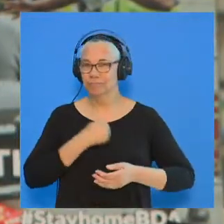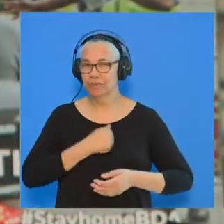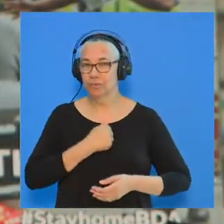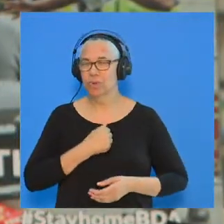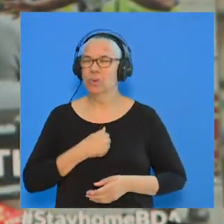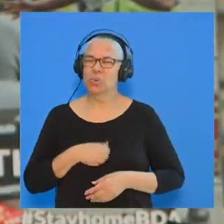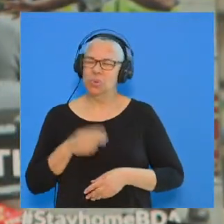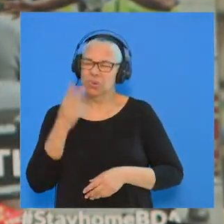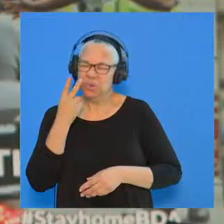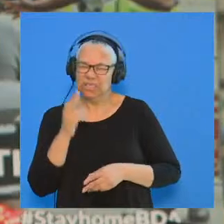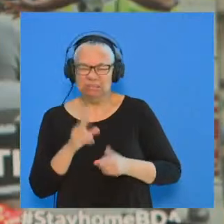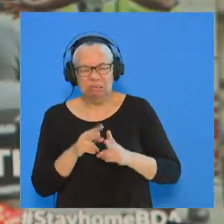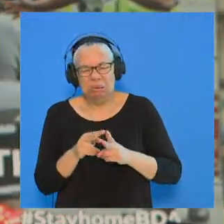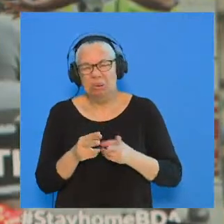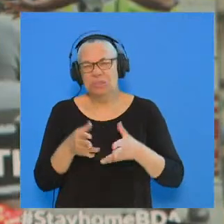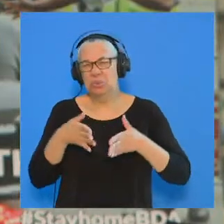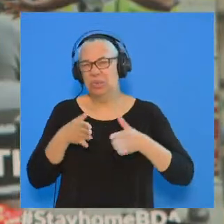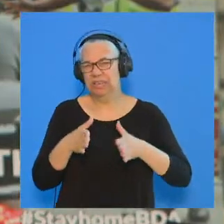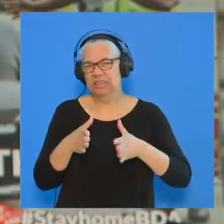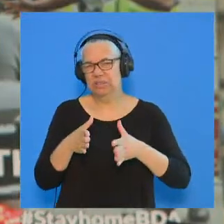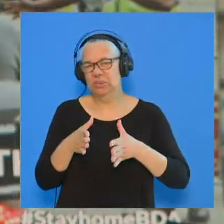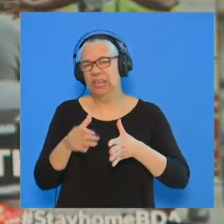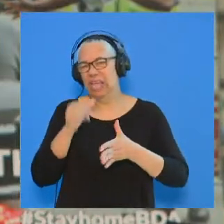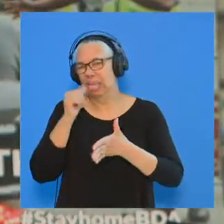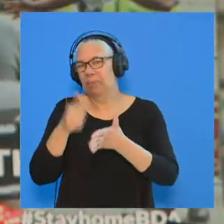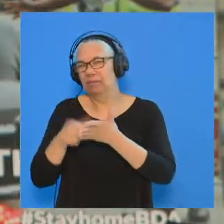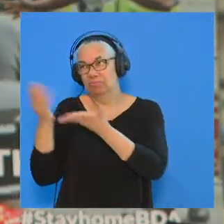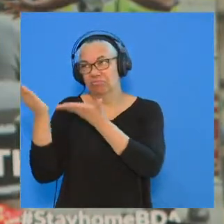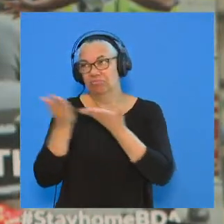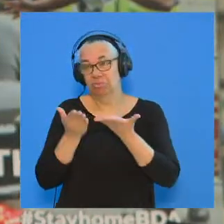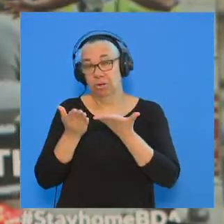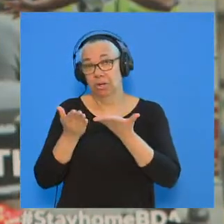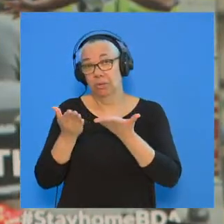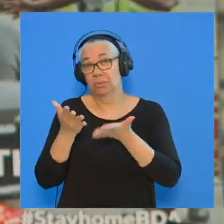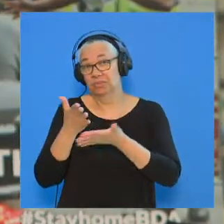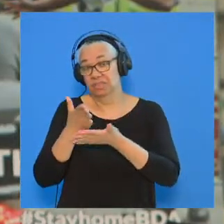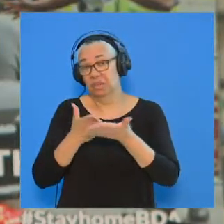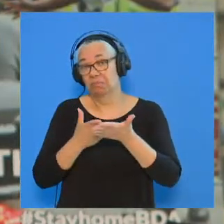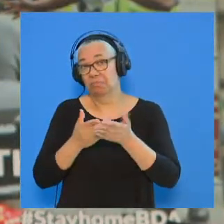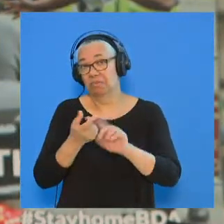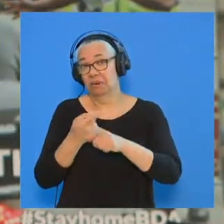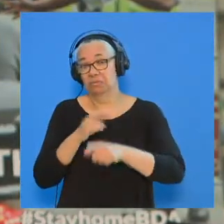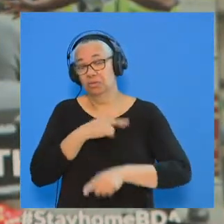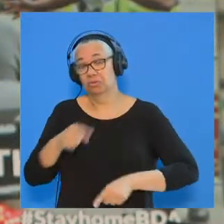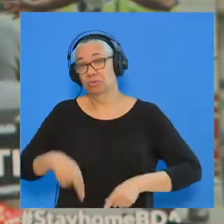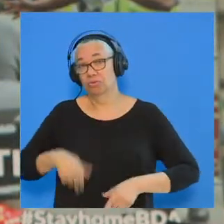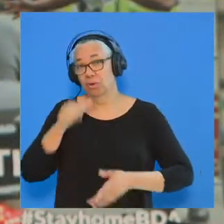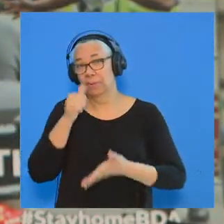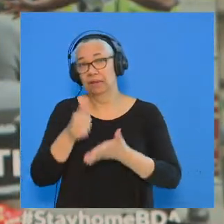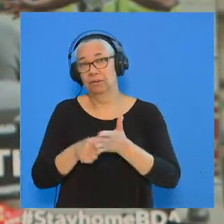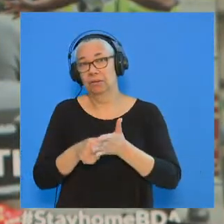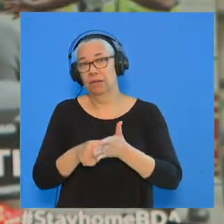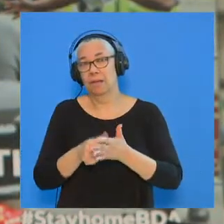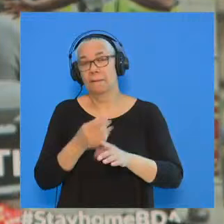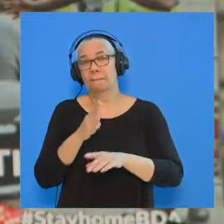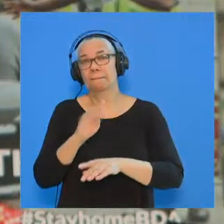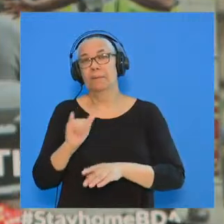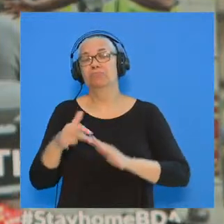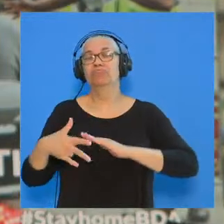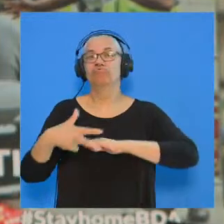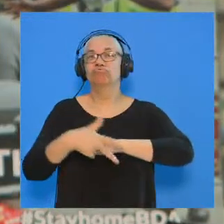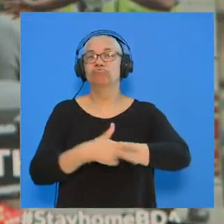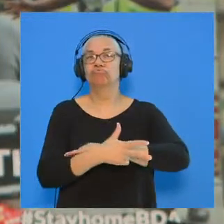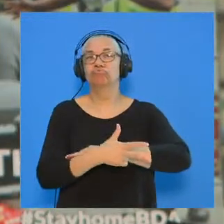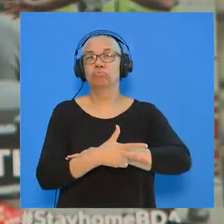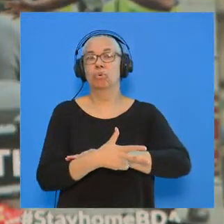ways of getting mail to Bermuda. We have some mail coming from the Royal Mail in the United Kingdom that will come to Bermuda by container ship. We have a